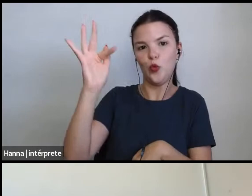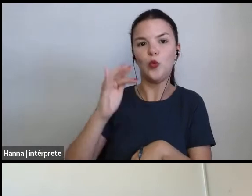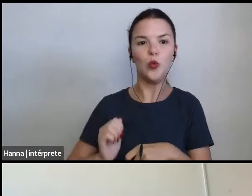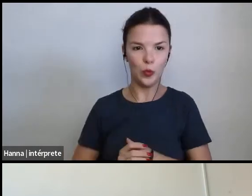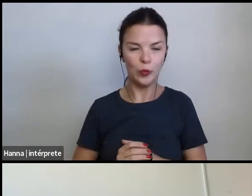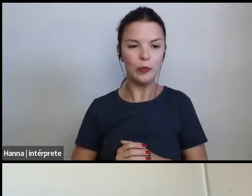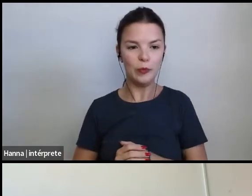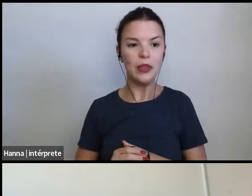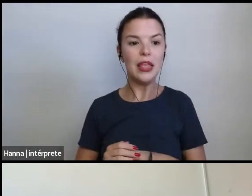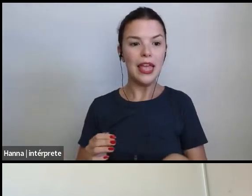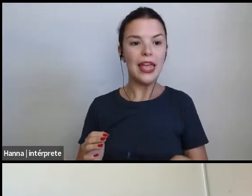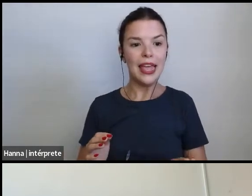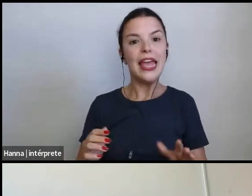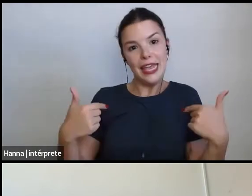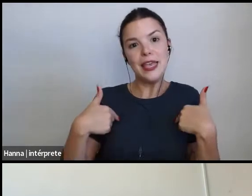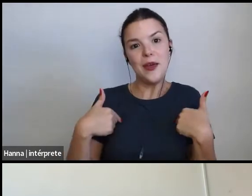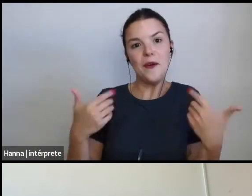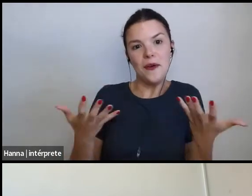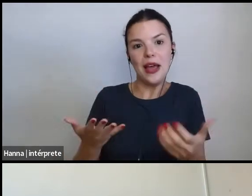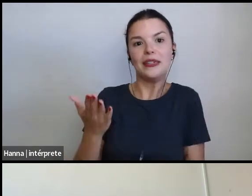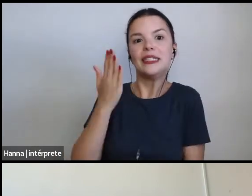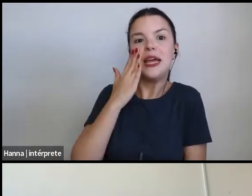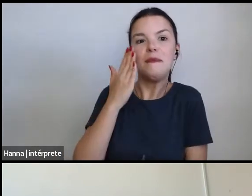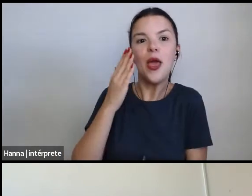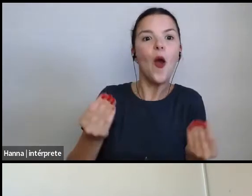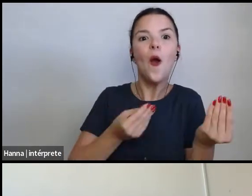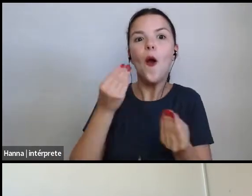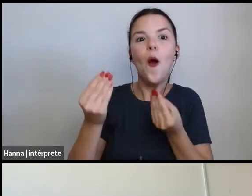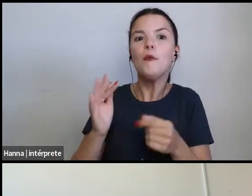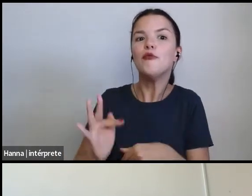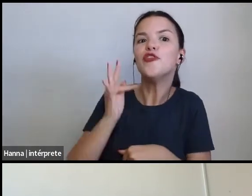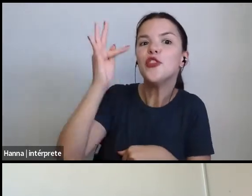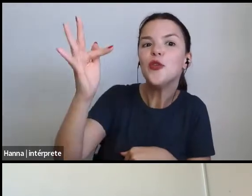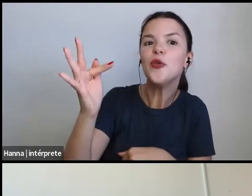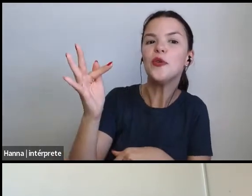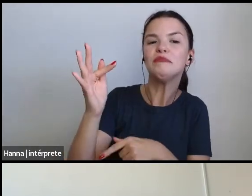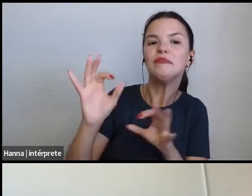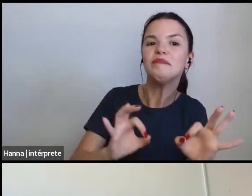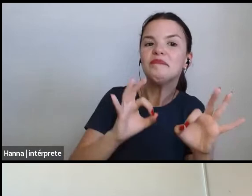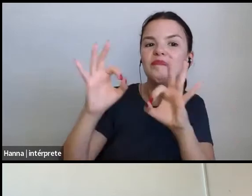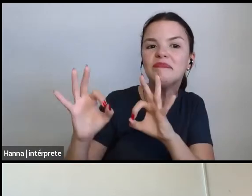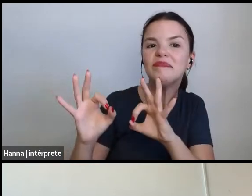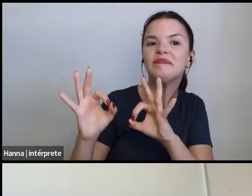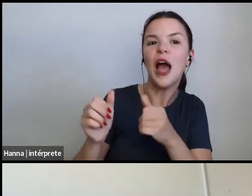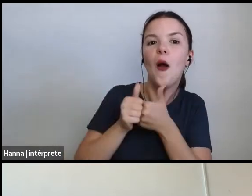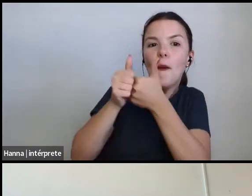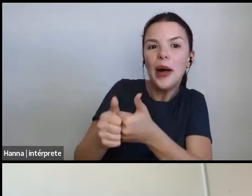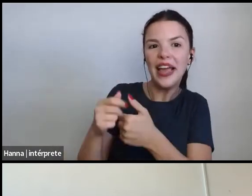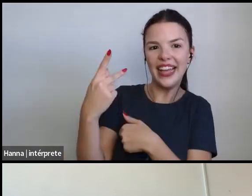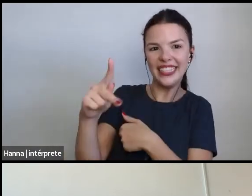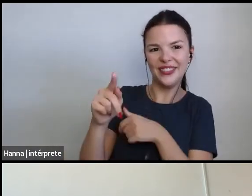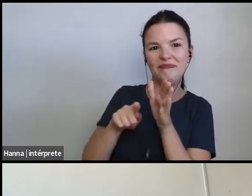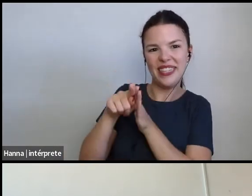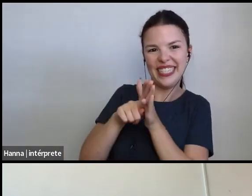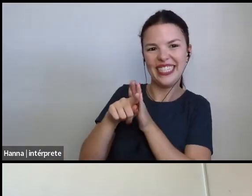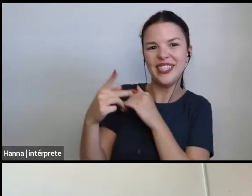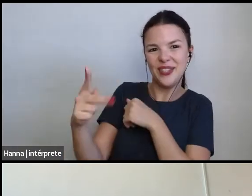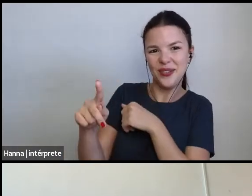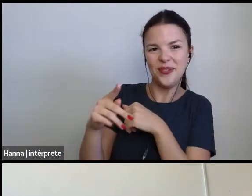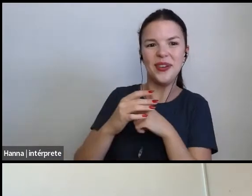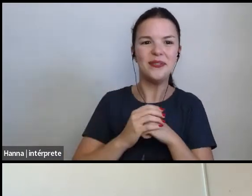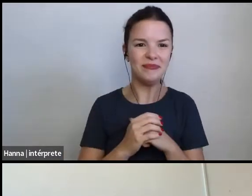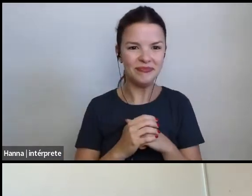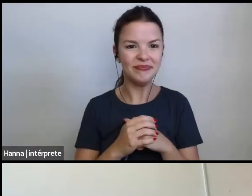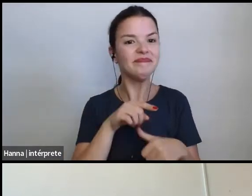know how your work goes on. Well, I don't know if